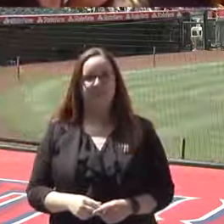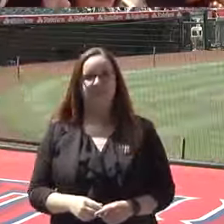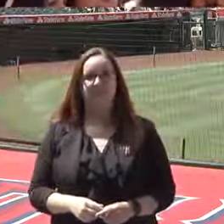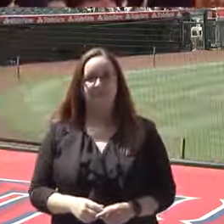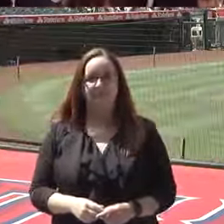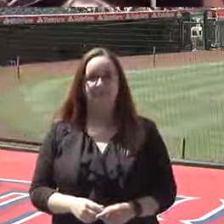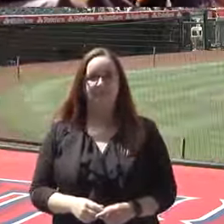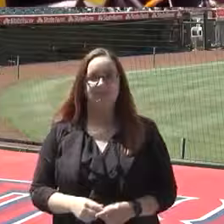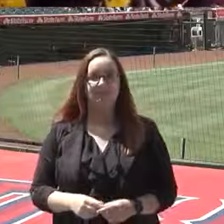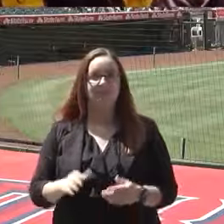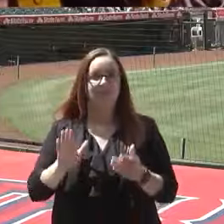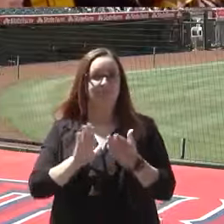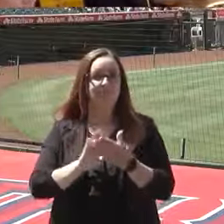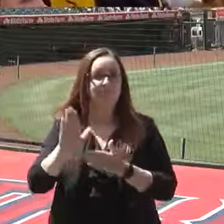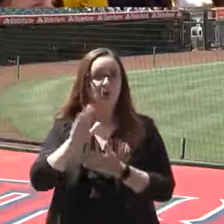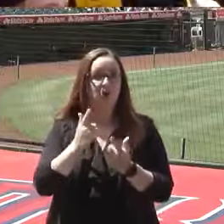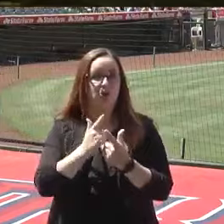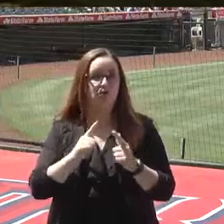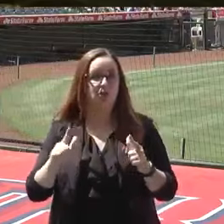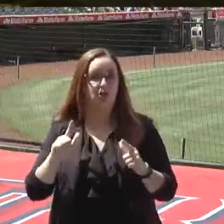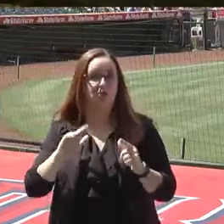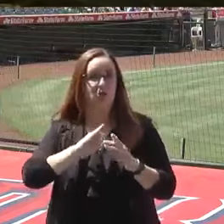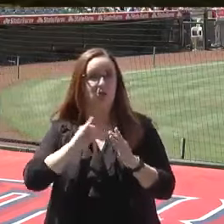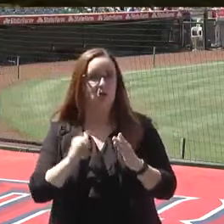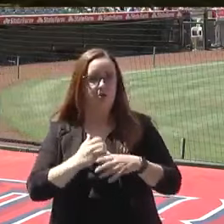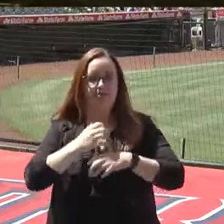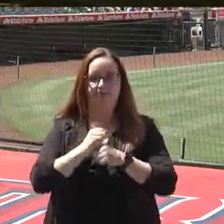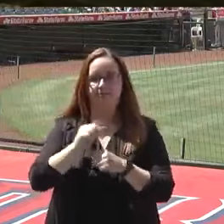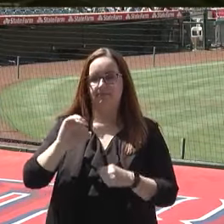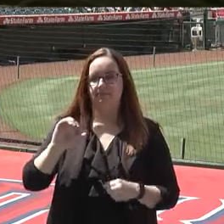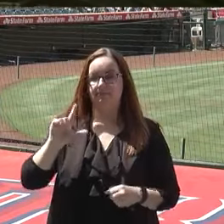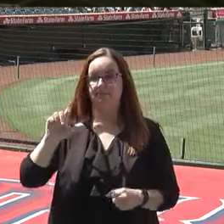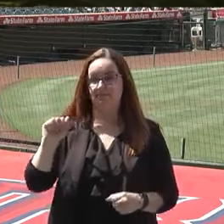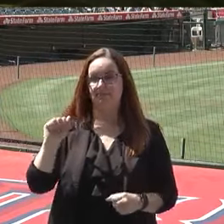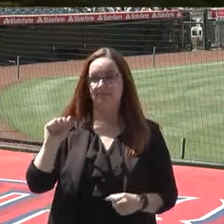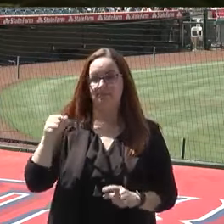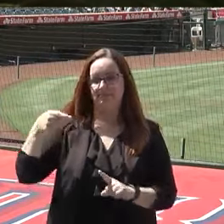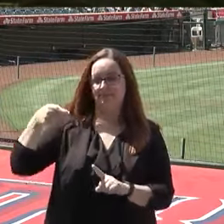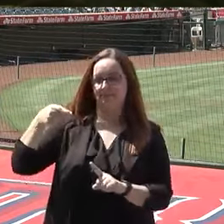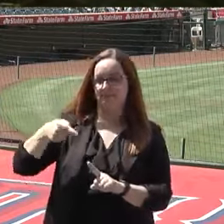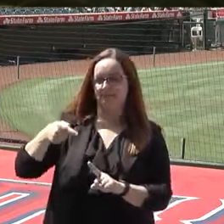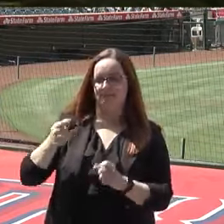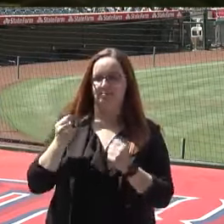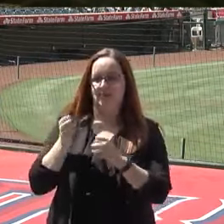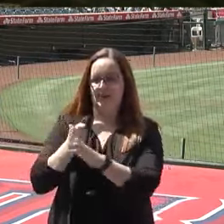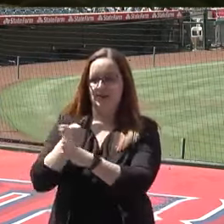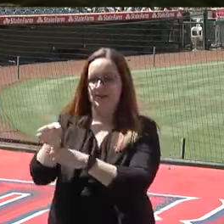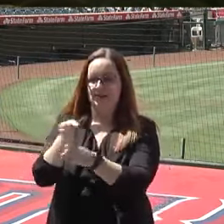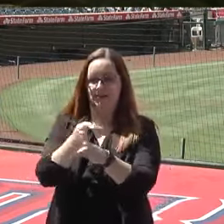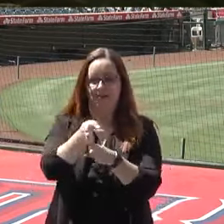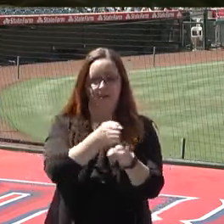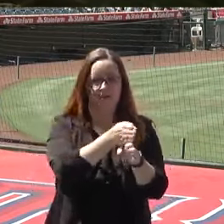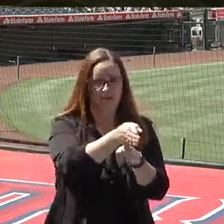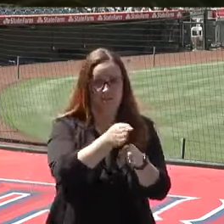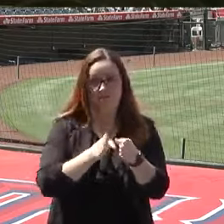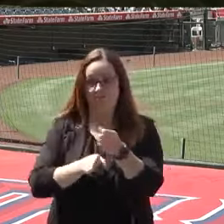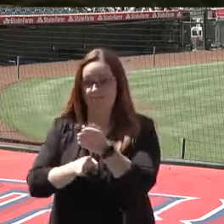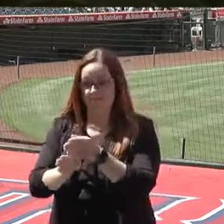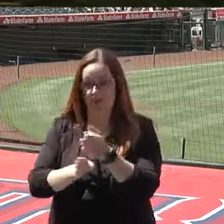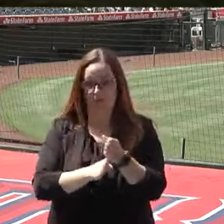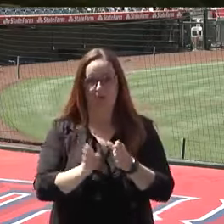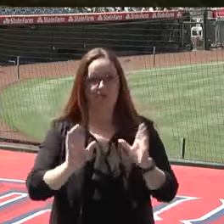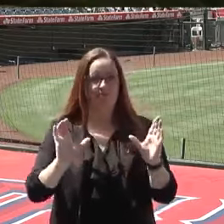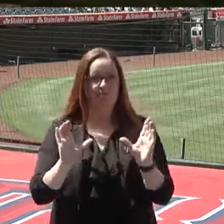The College of the Liberal Arts, or the CLA as we like to say, offers a multitude of majors, minors, and